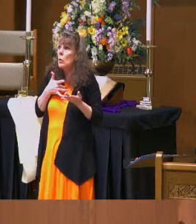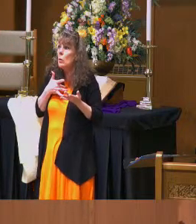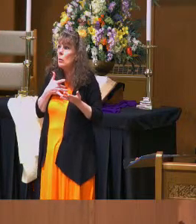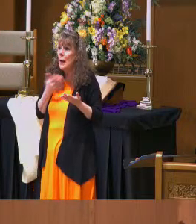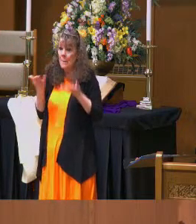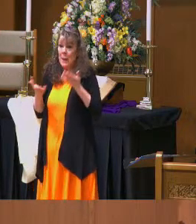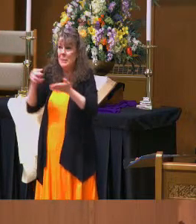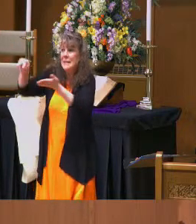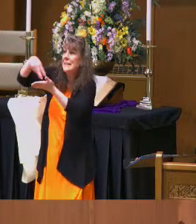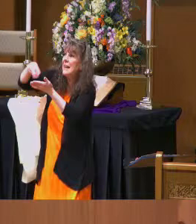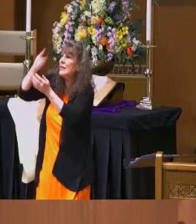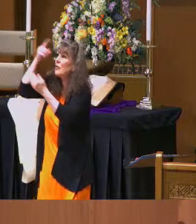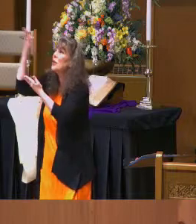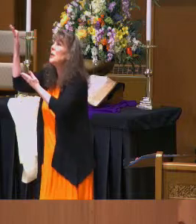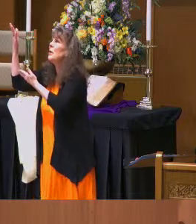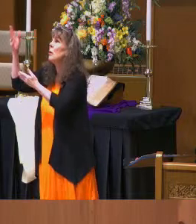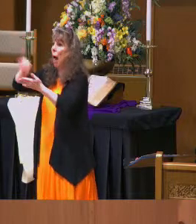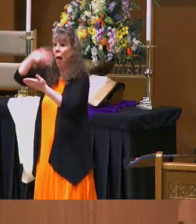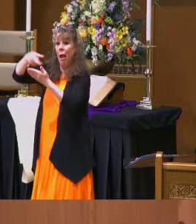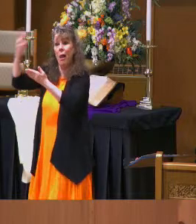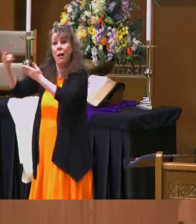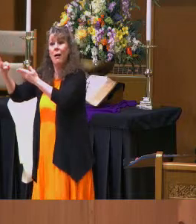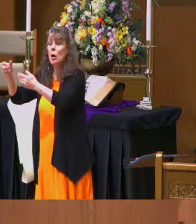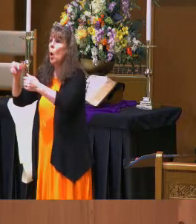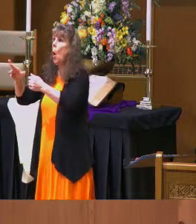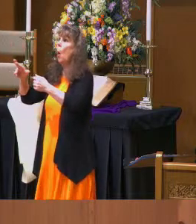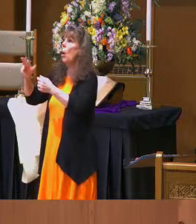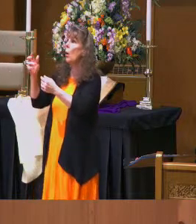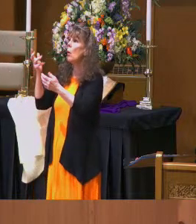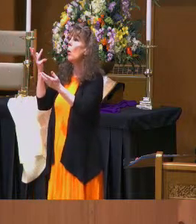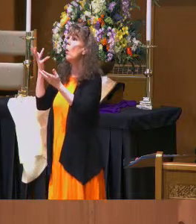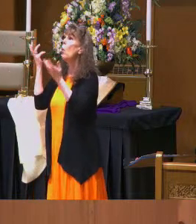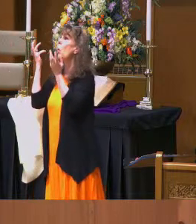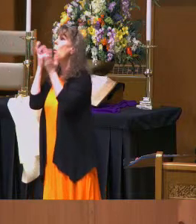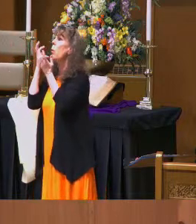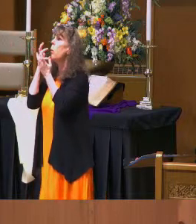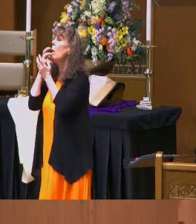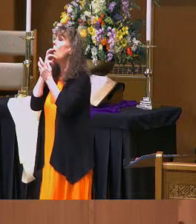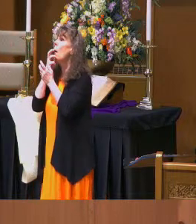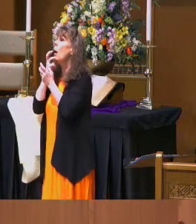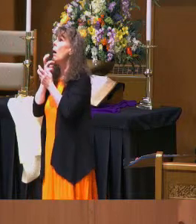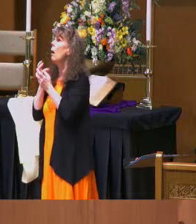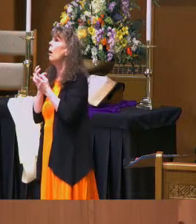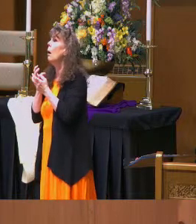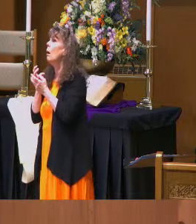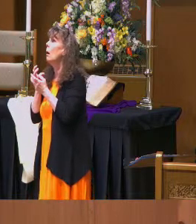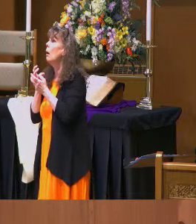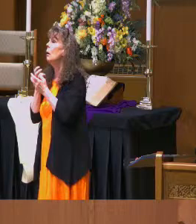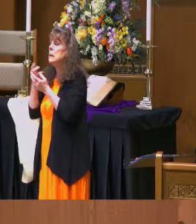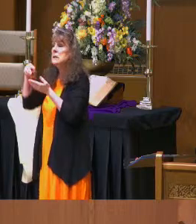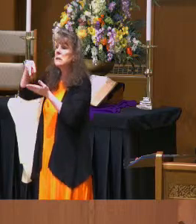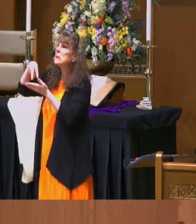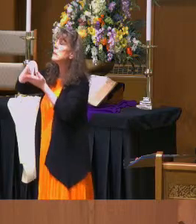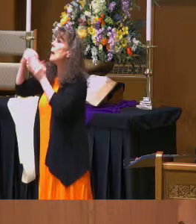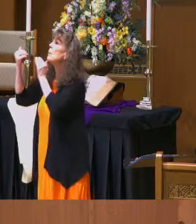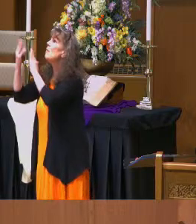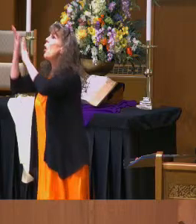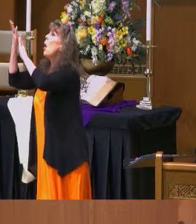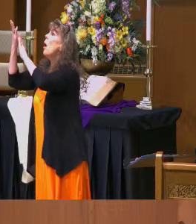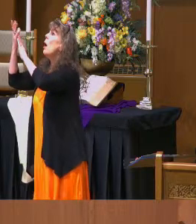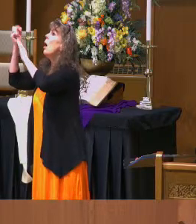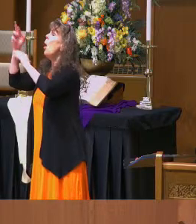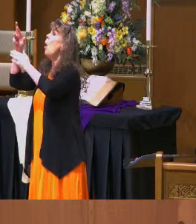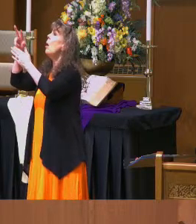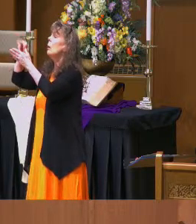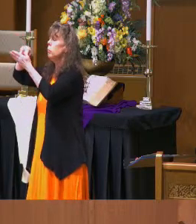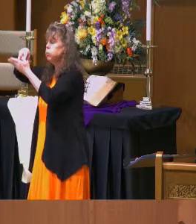dance for you, Jesus, or do cartwheels, or in awe of you, be still? Will I stand in your presence, or to my knees will